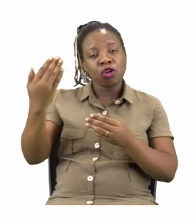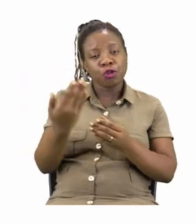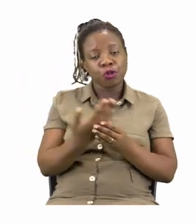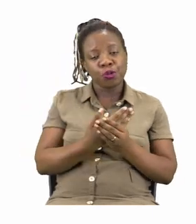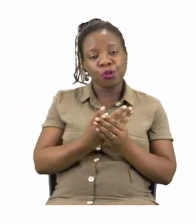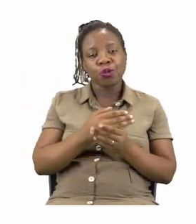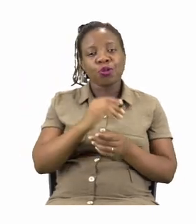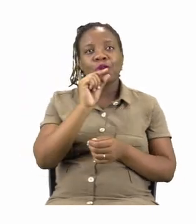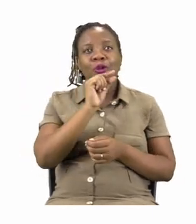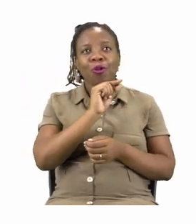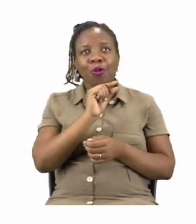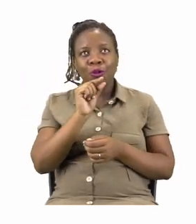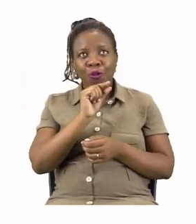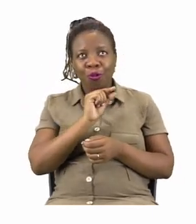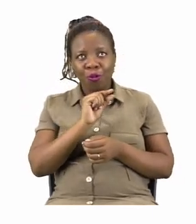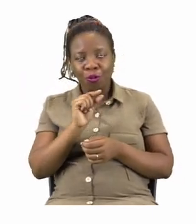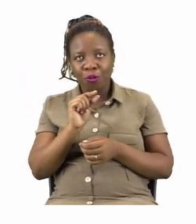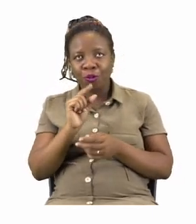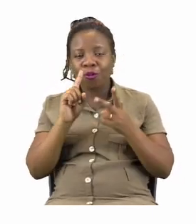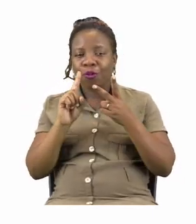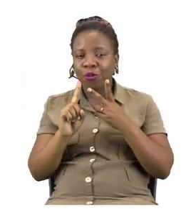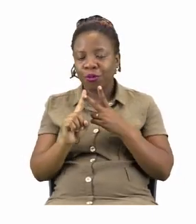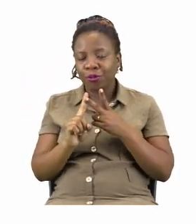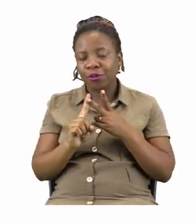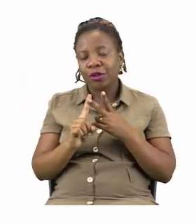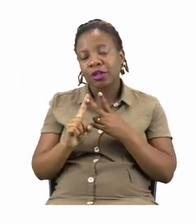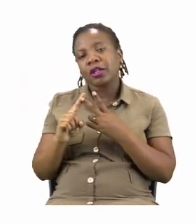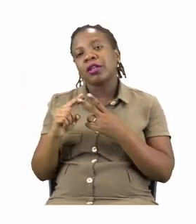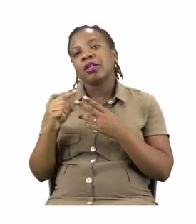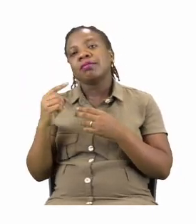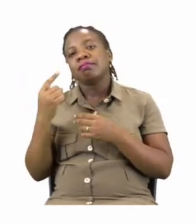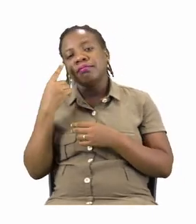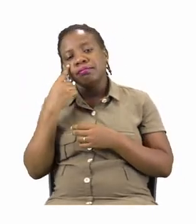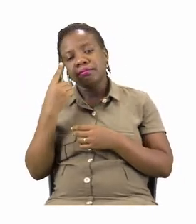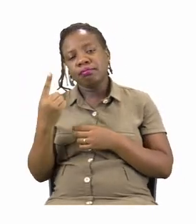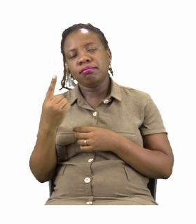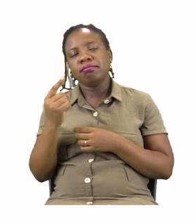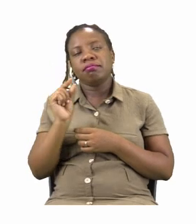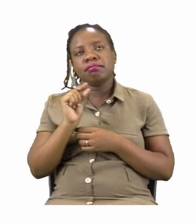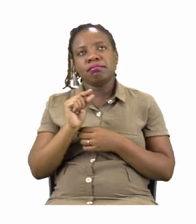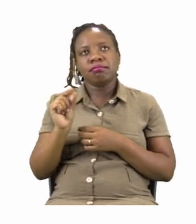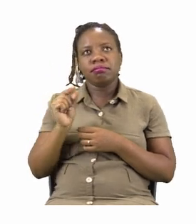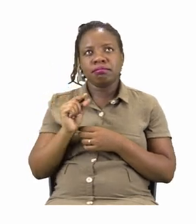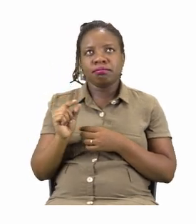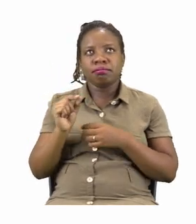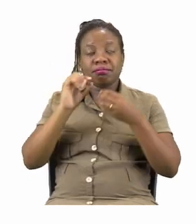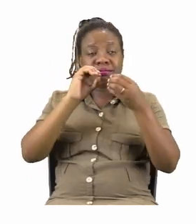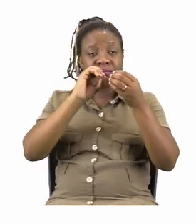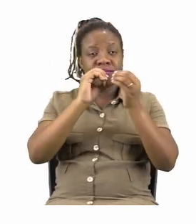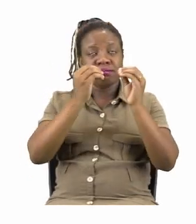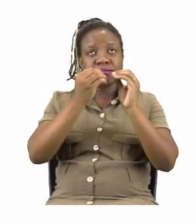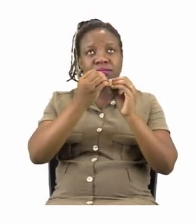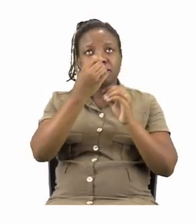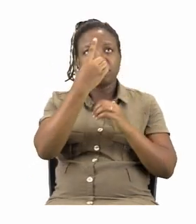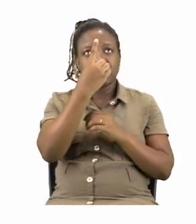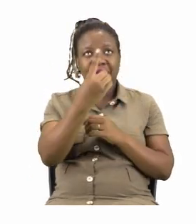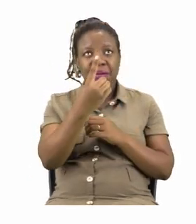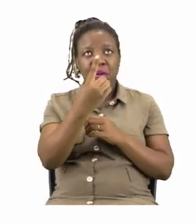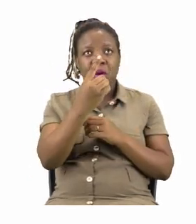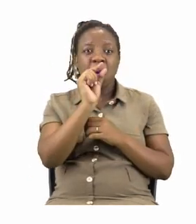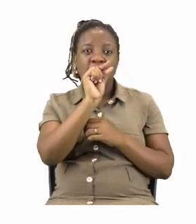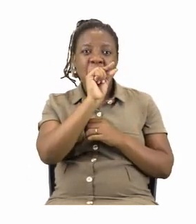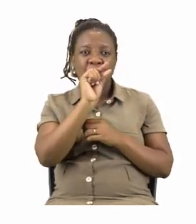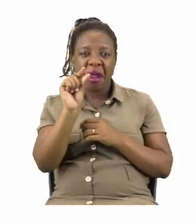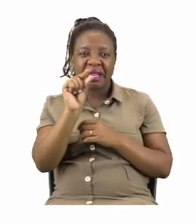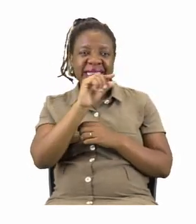vocabulary and sight words. Now for number 1 it says, arrange the letters